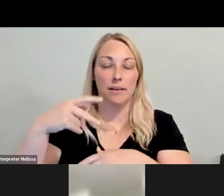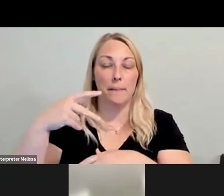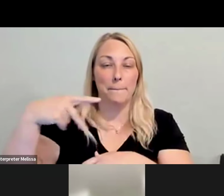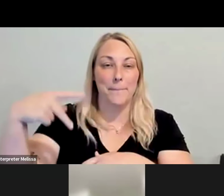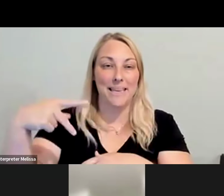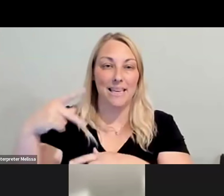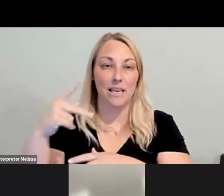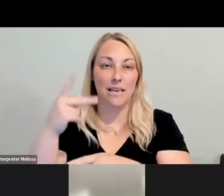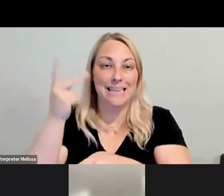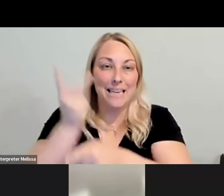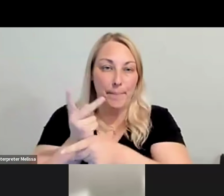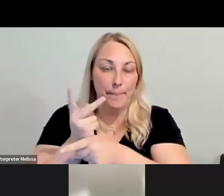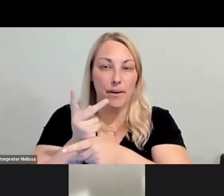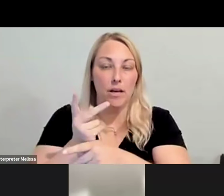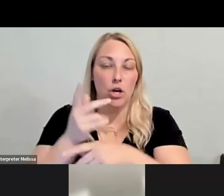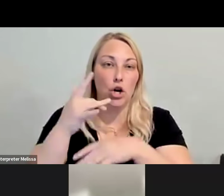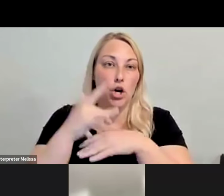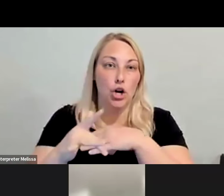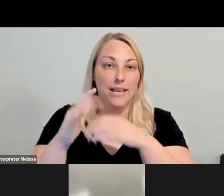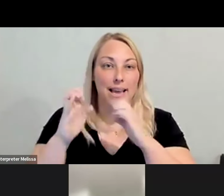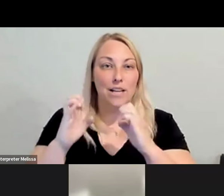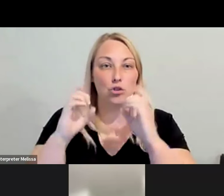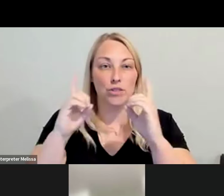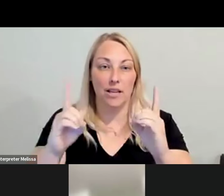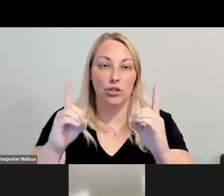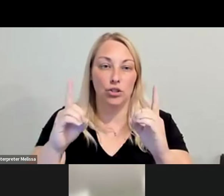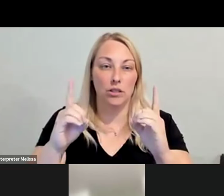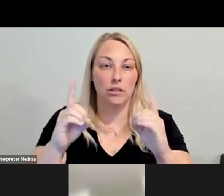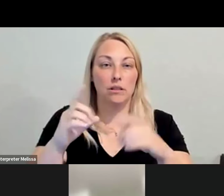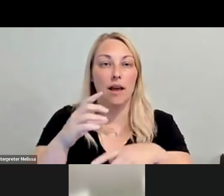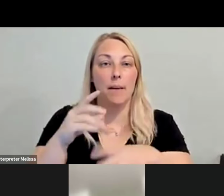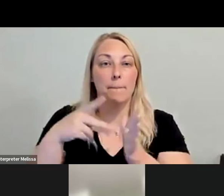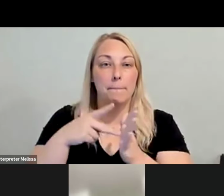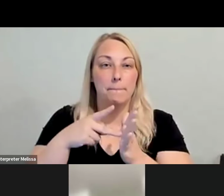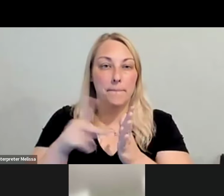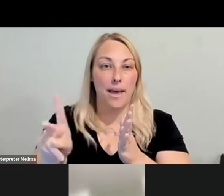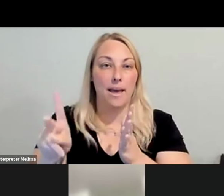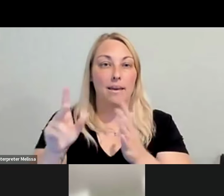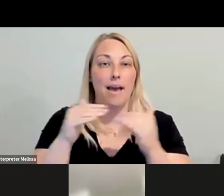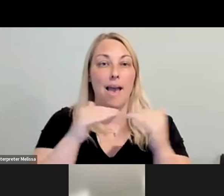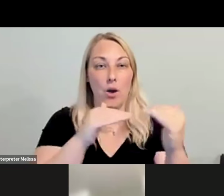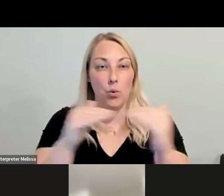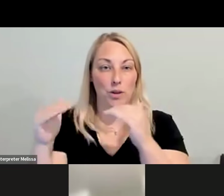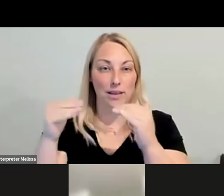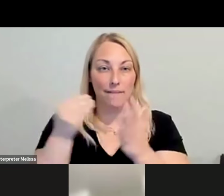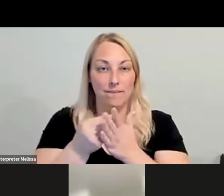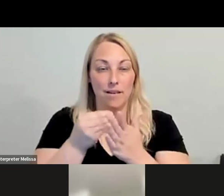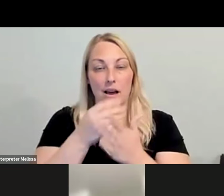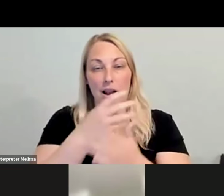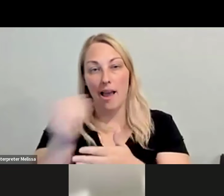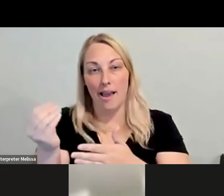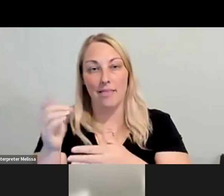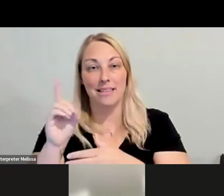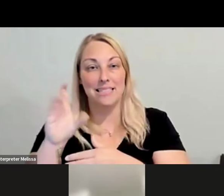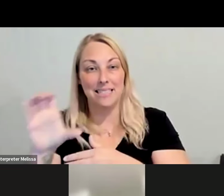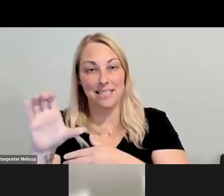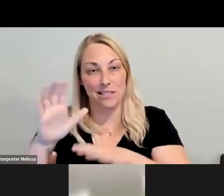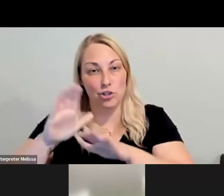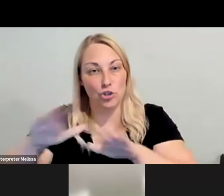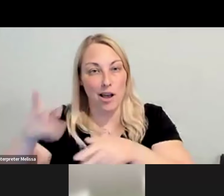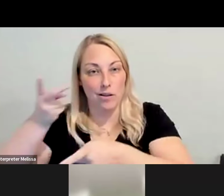the Early Education Educator Pay Equity Fund, and the DC Child Care Subsidy Program. So I know our